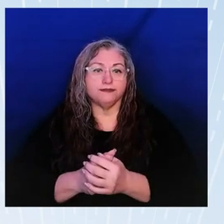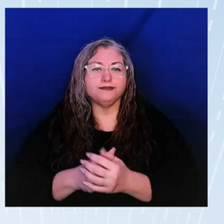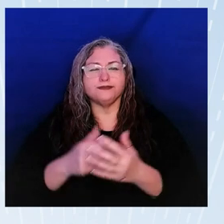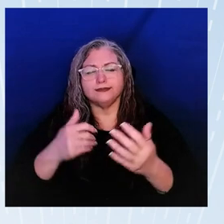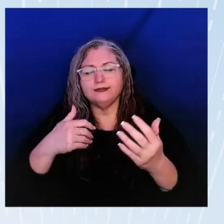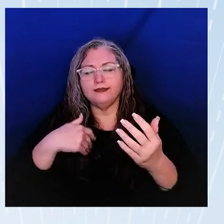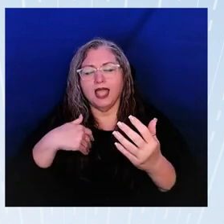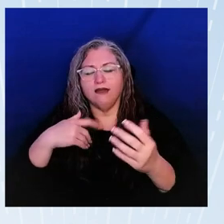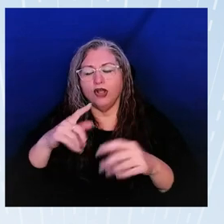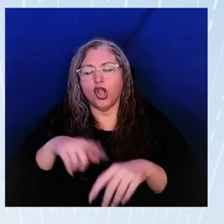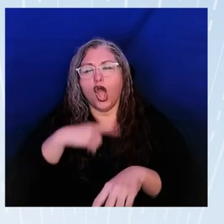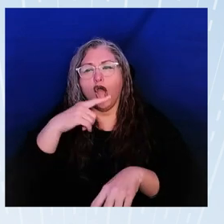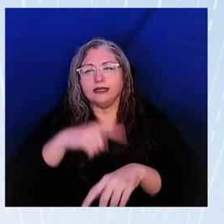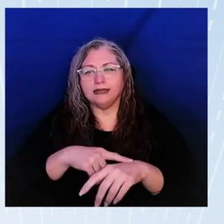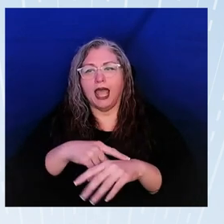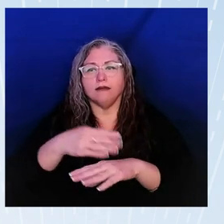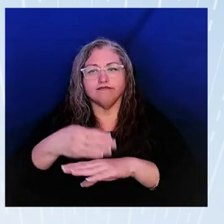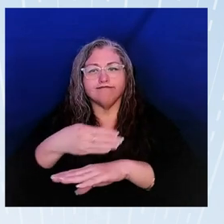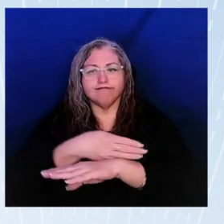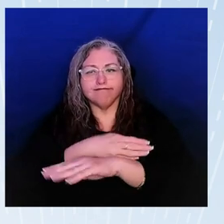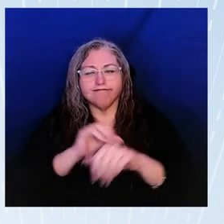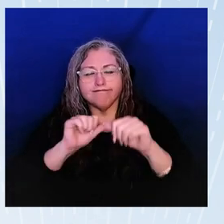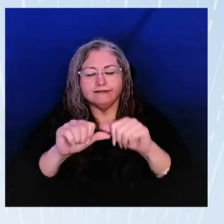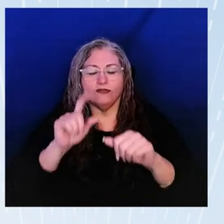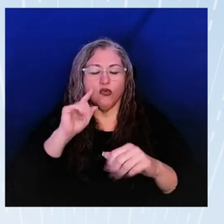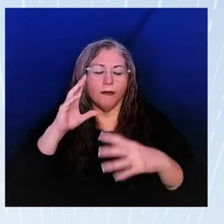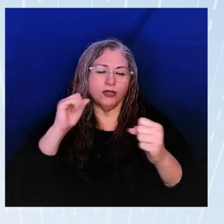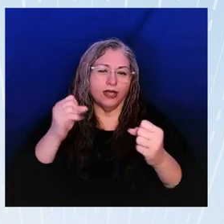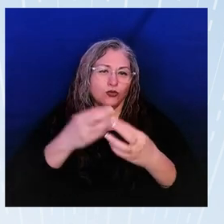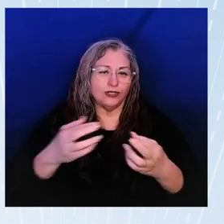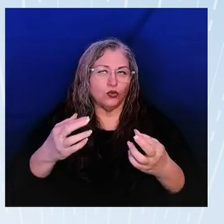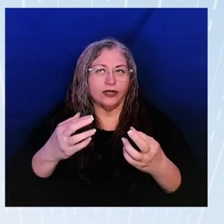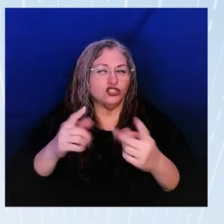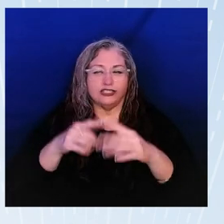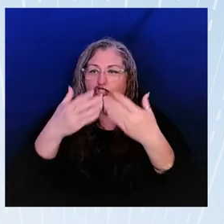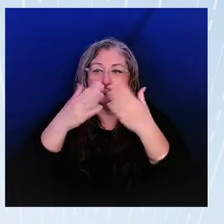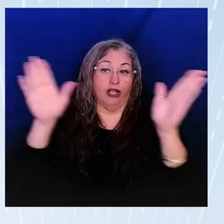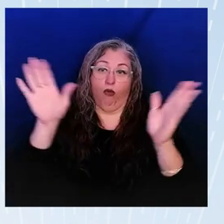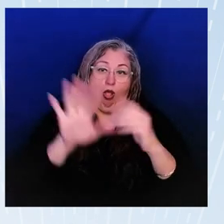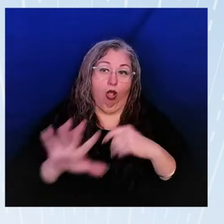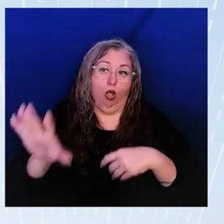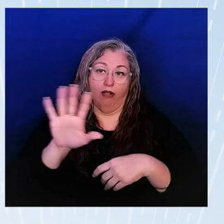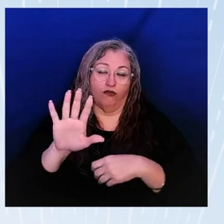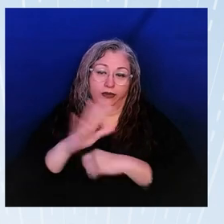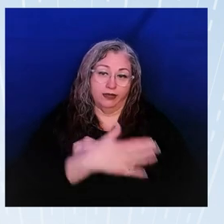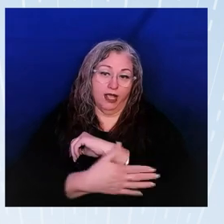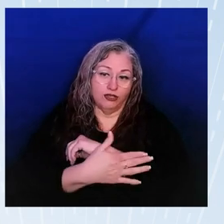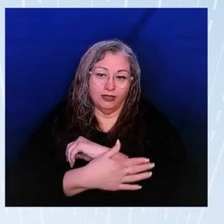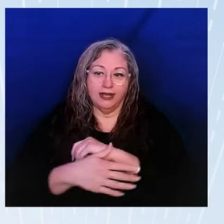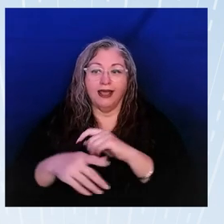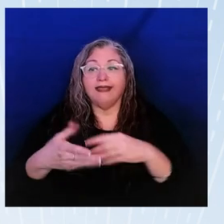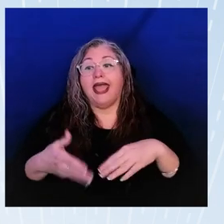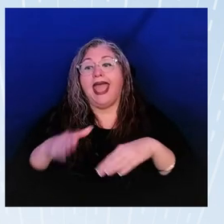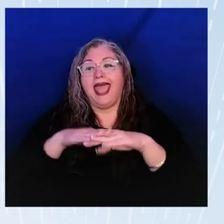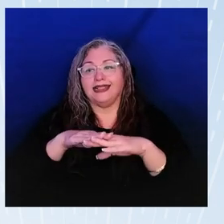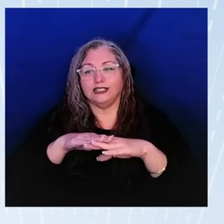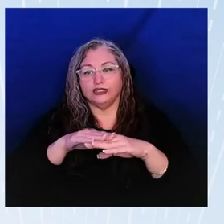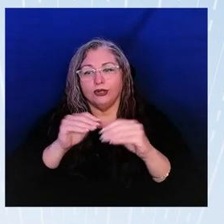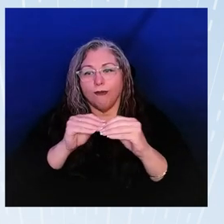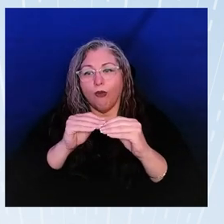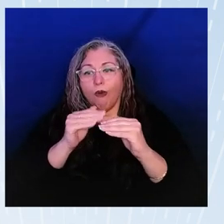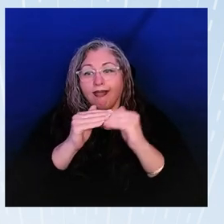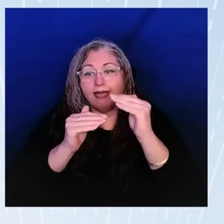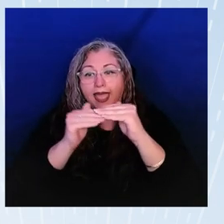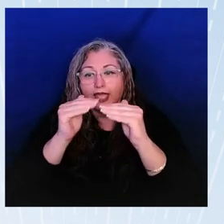to go in terms of our mental health resources generally across the country, and then this additional layer is important in terms